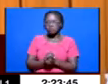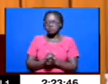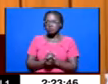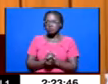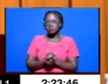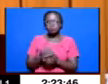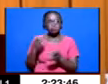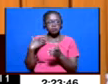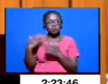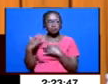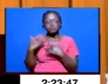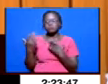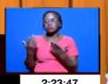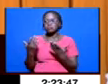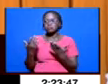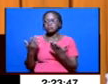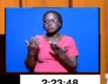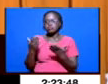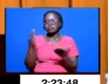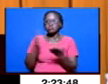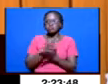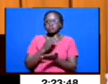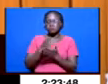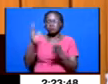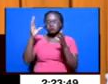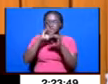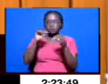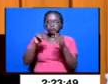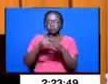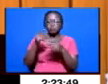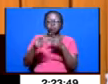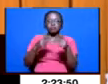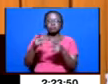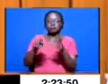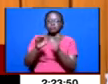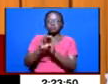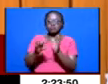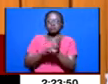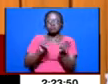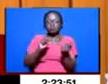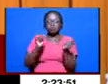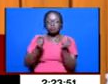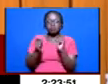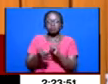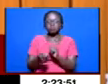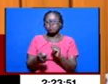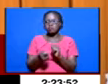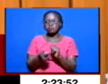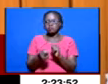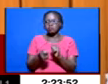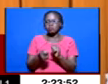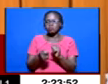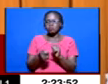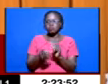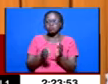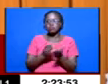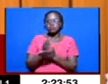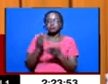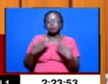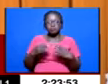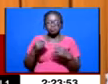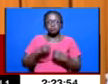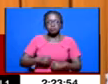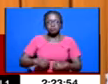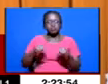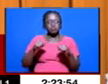Regarding the assertion that the President can initiate process of constitutional amendment by way of popular initiative in his capacity